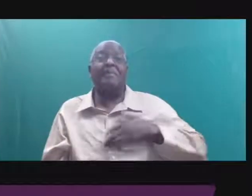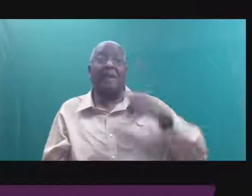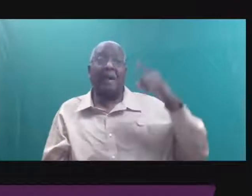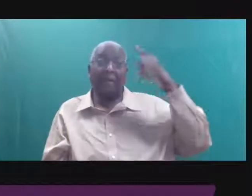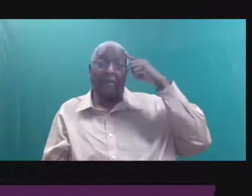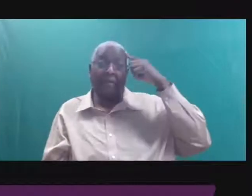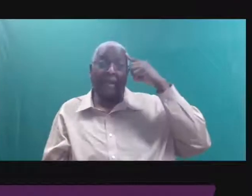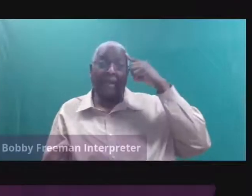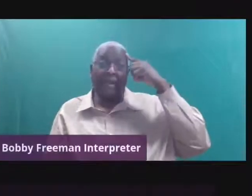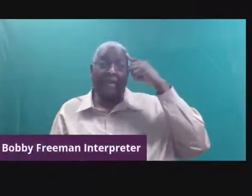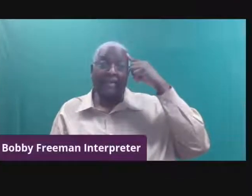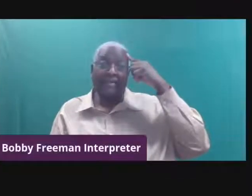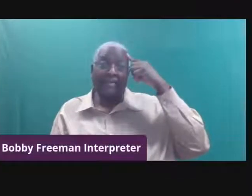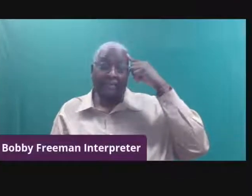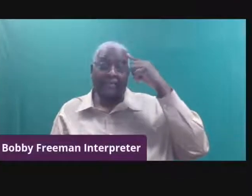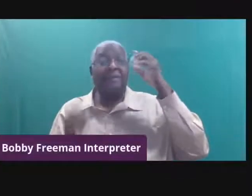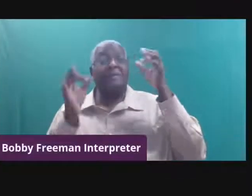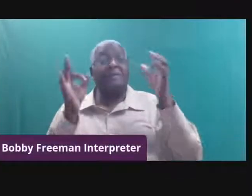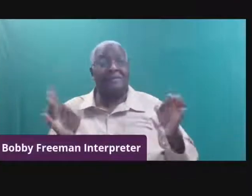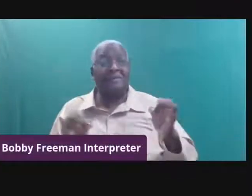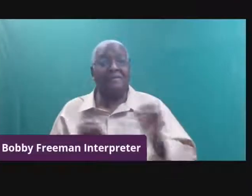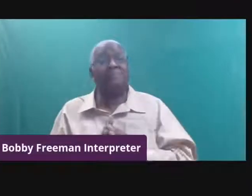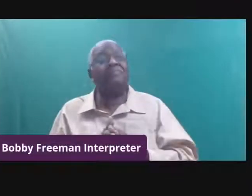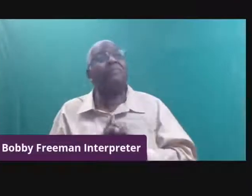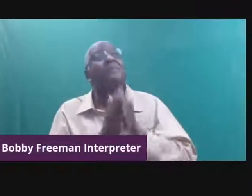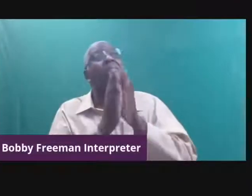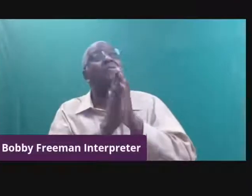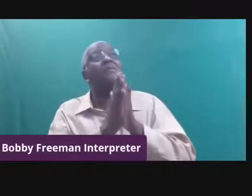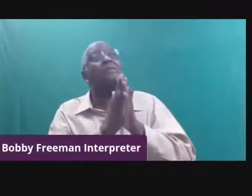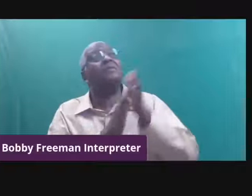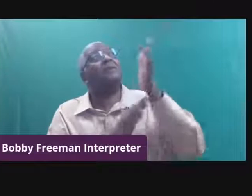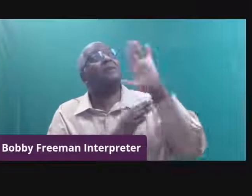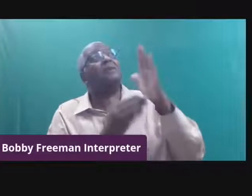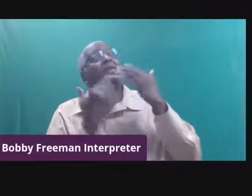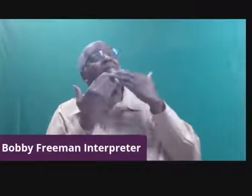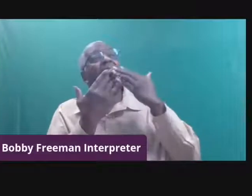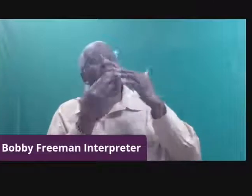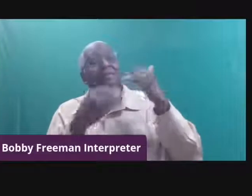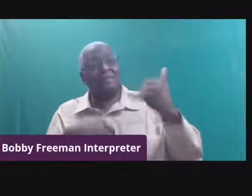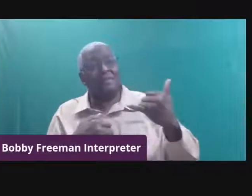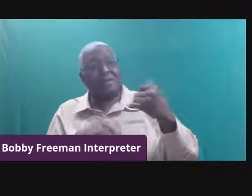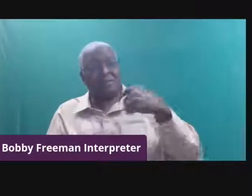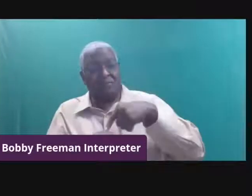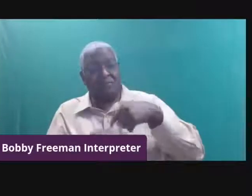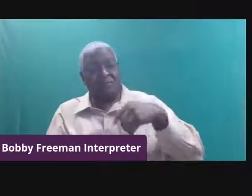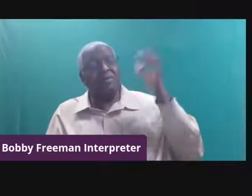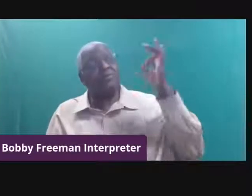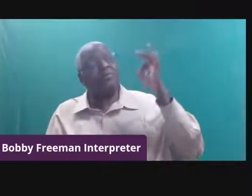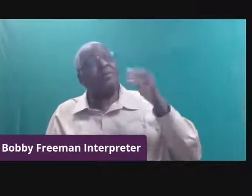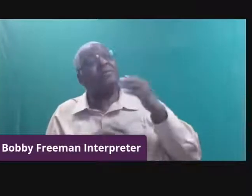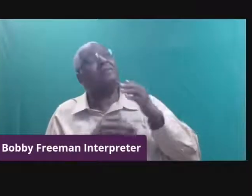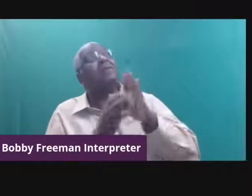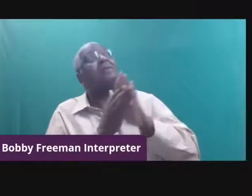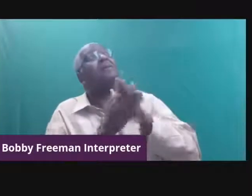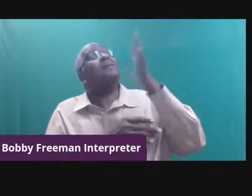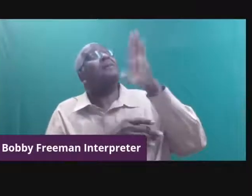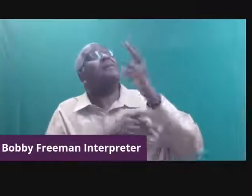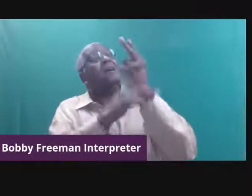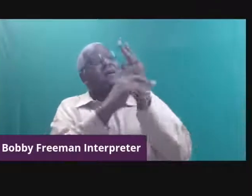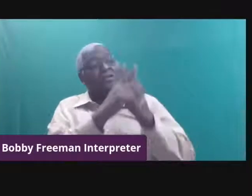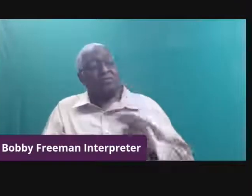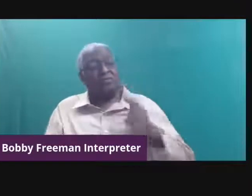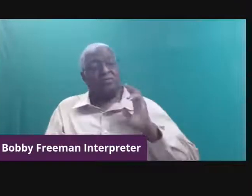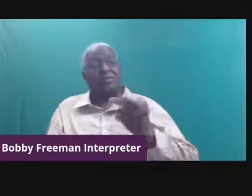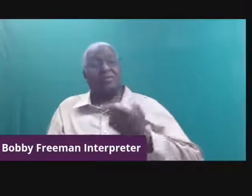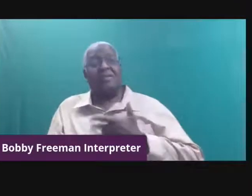mind's made up. Let's pray. God, we thank you for this preaching moment. We simply ask that you step in, that you inhabit